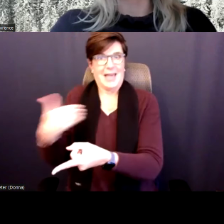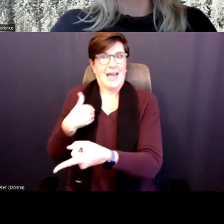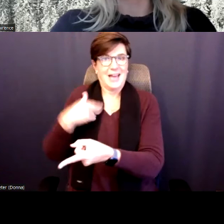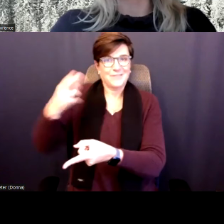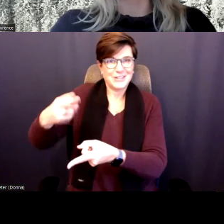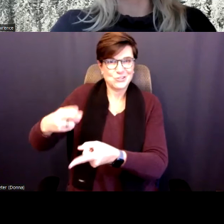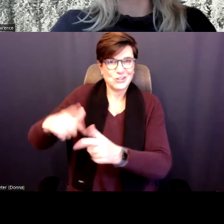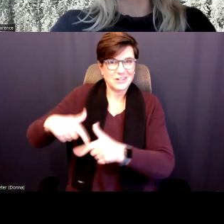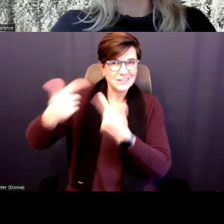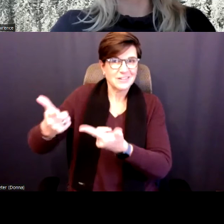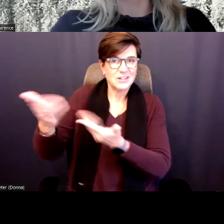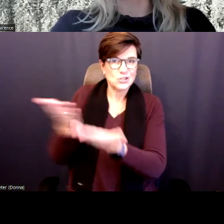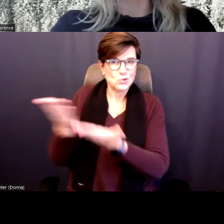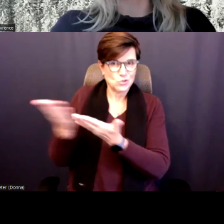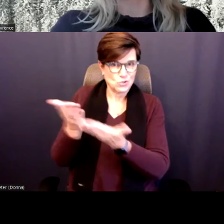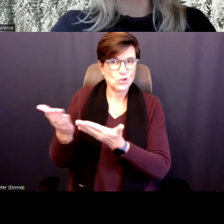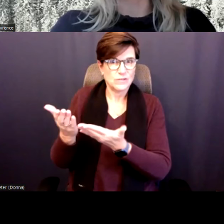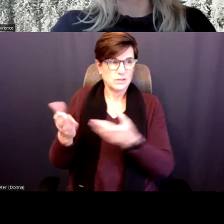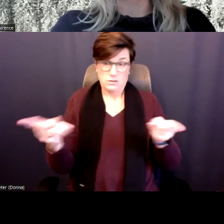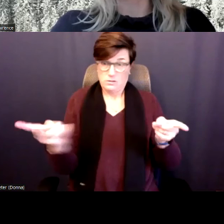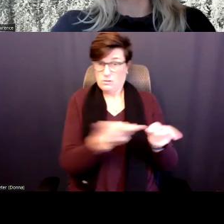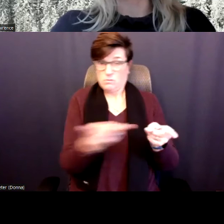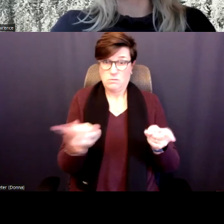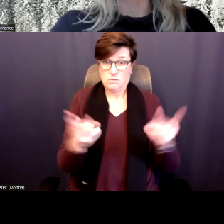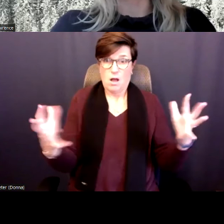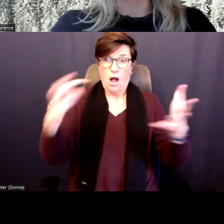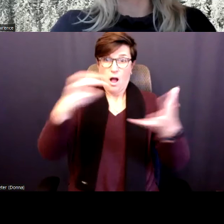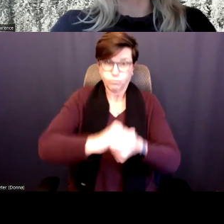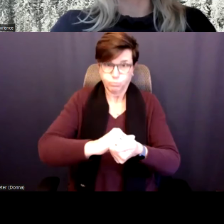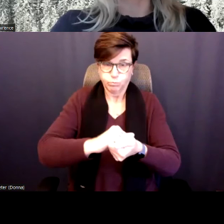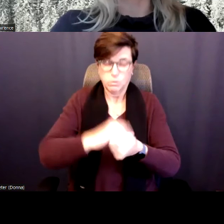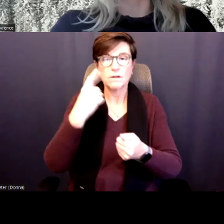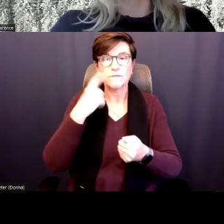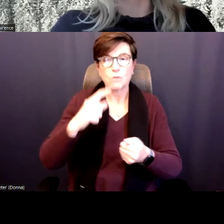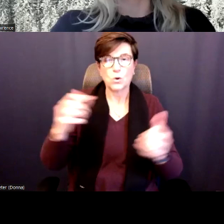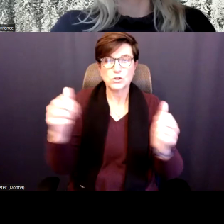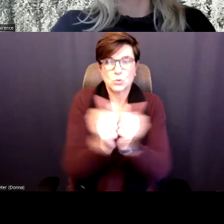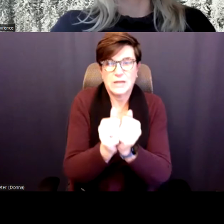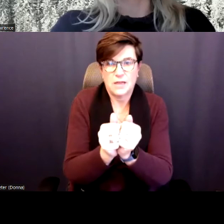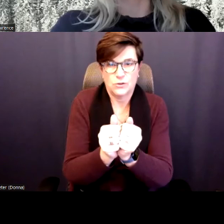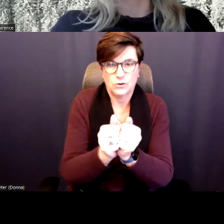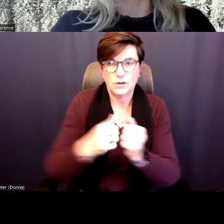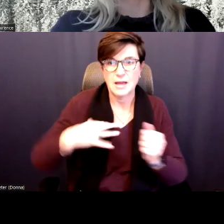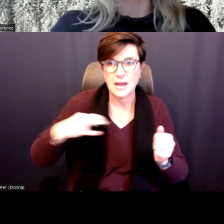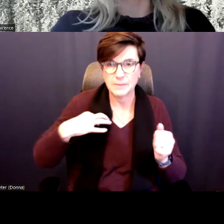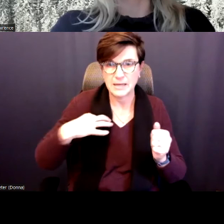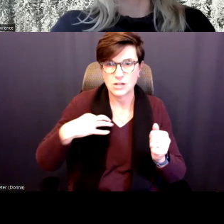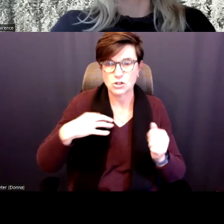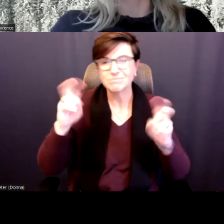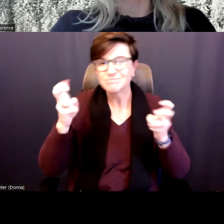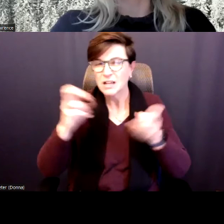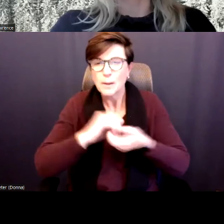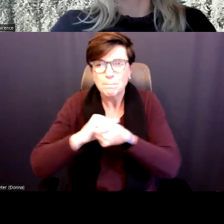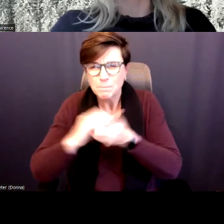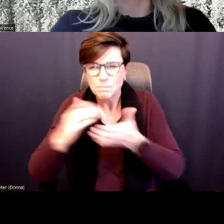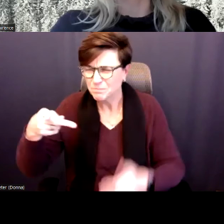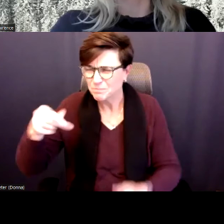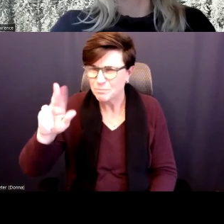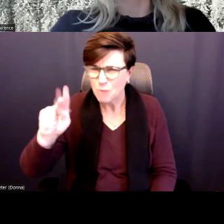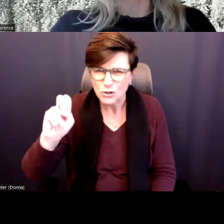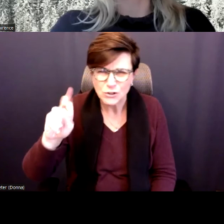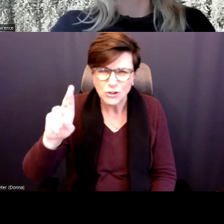and include them in their application, either as subcontractors or as partners. So that's